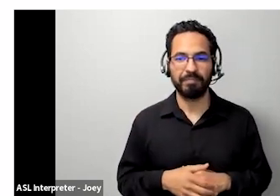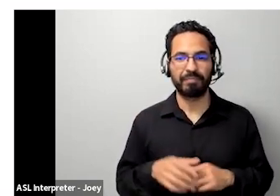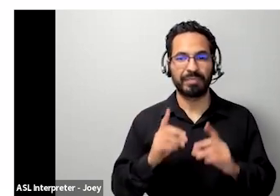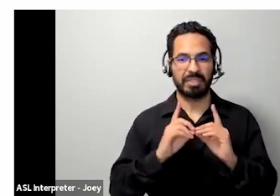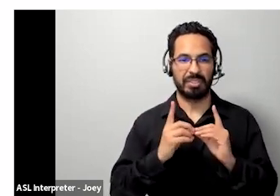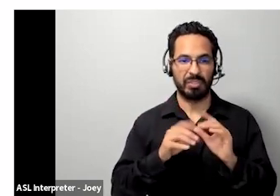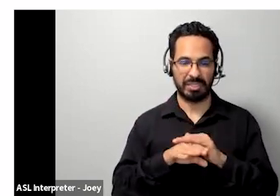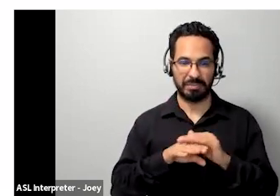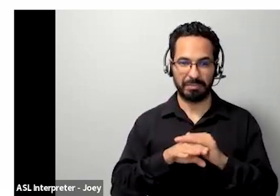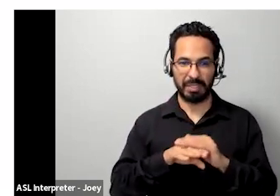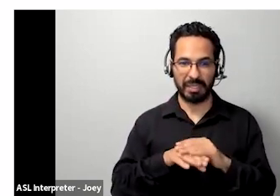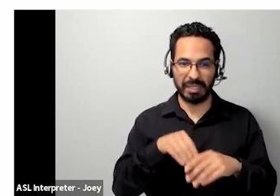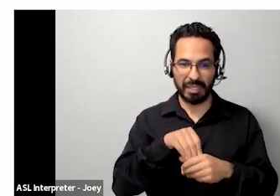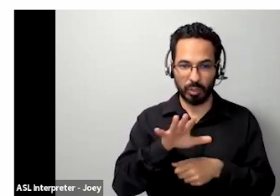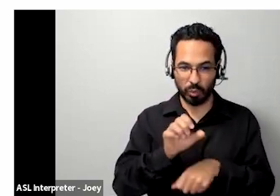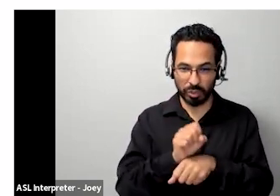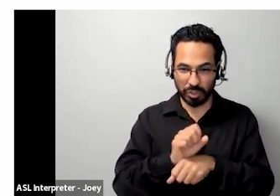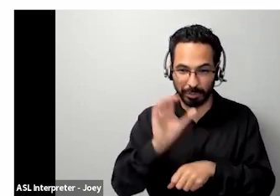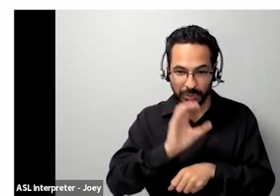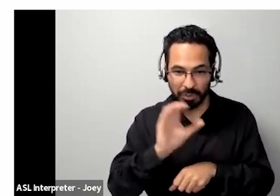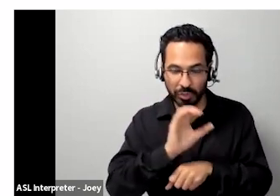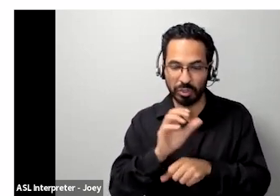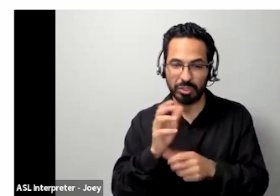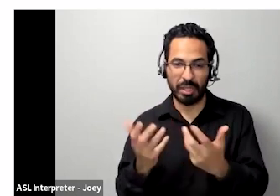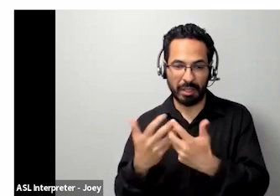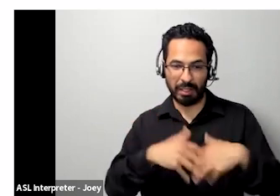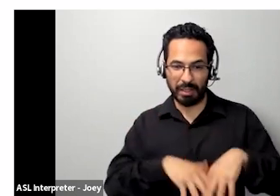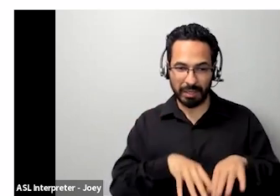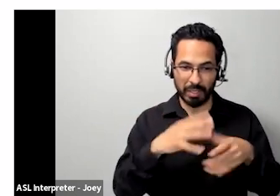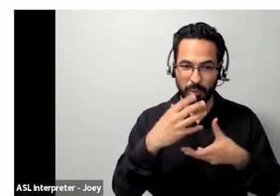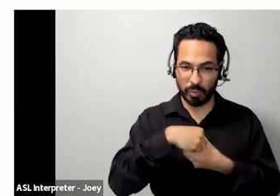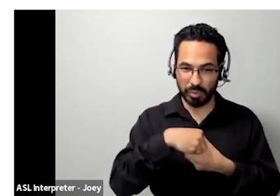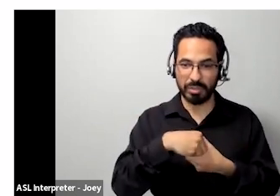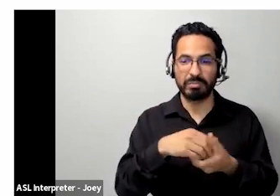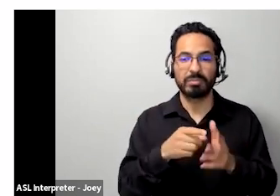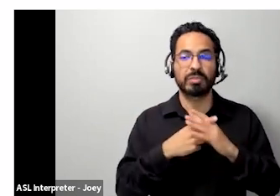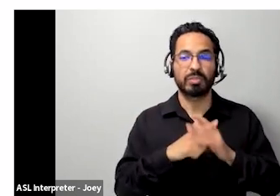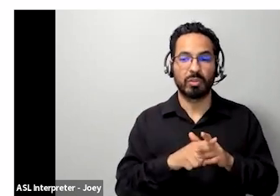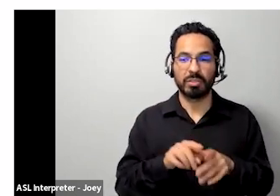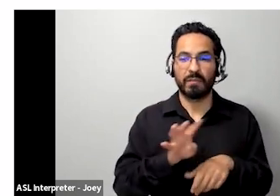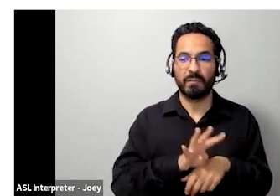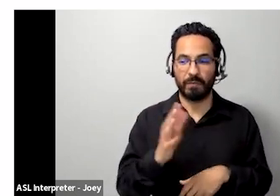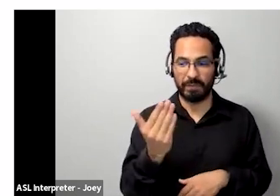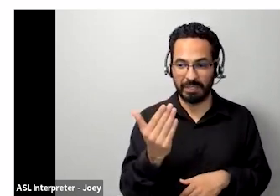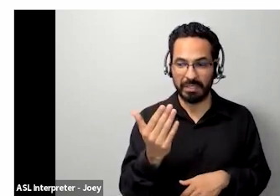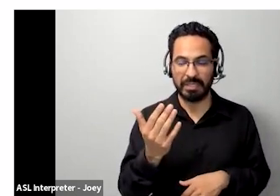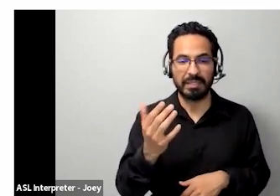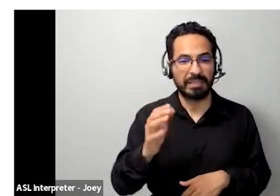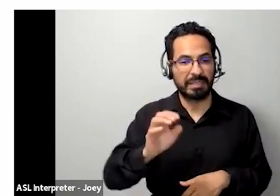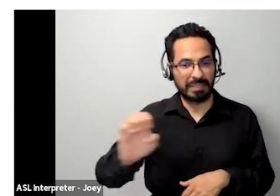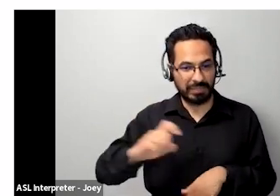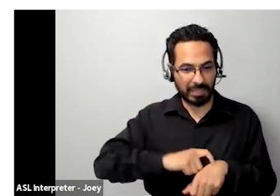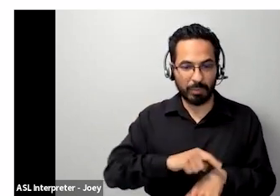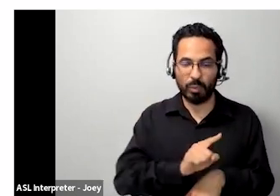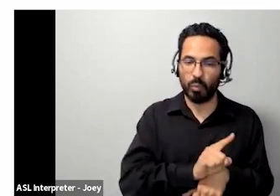digital accessibility in your job search, aligning on inclusion, will start at 4:15 Eastern Time,